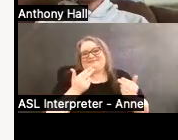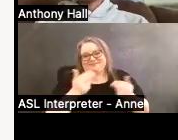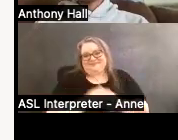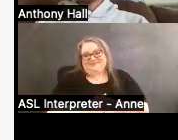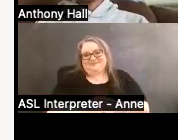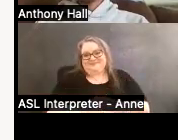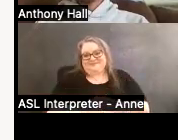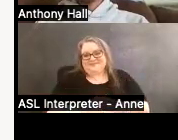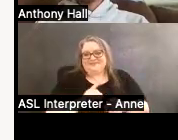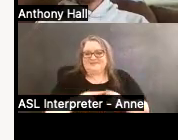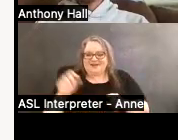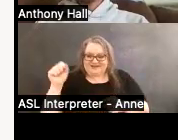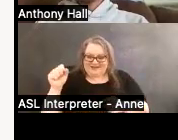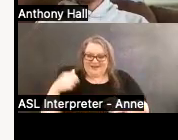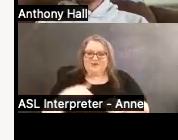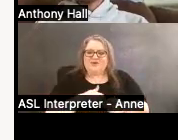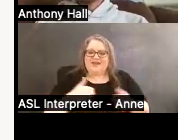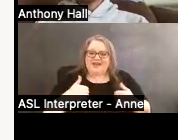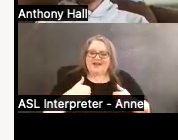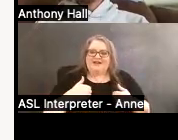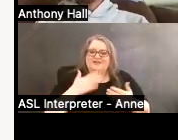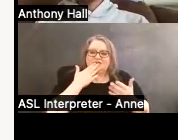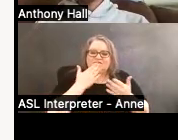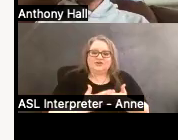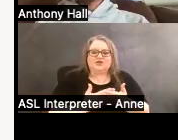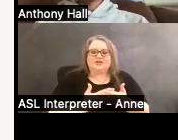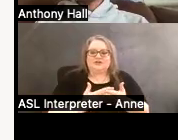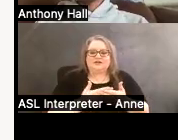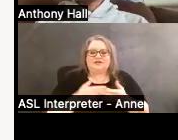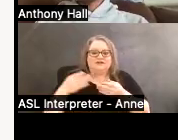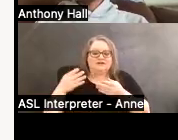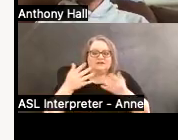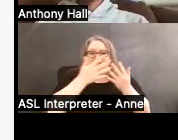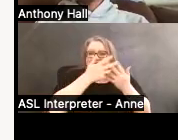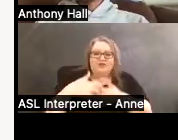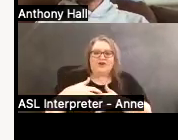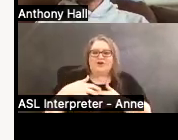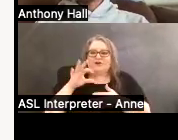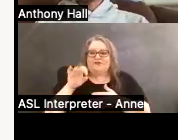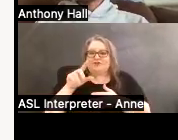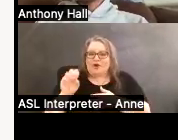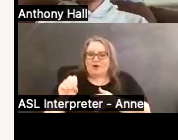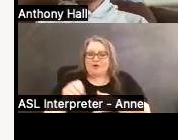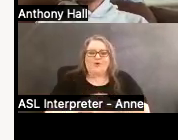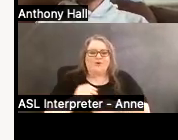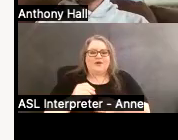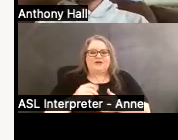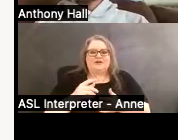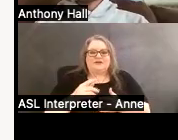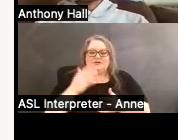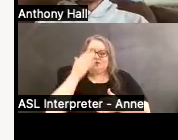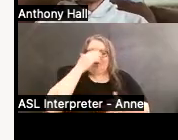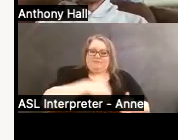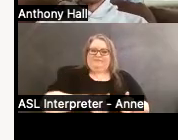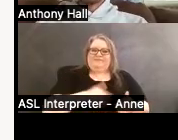But yeah, we just have a really good flow and sense of what our participants need. And even with other